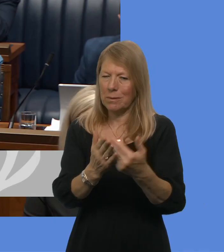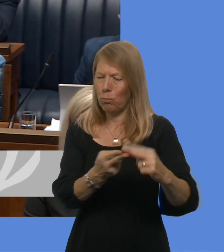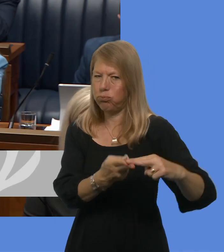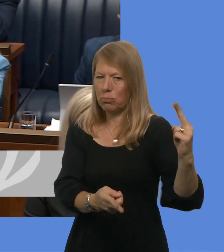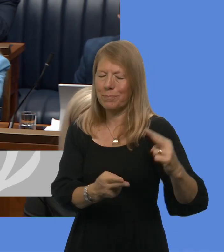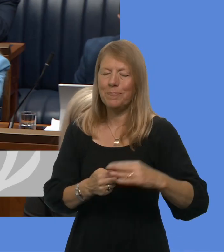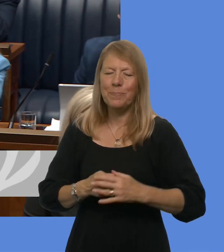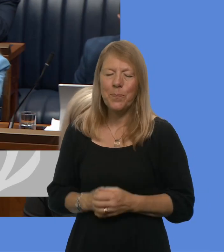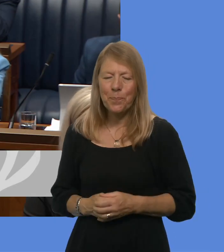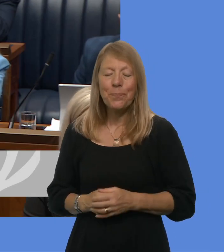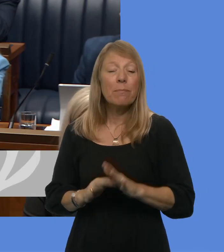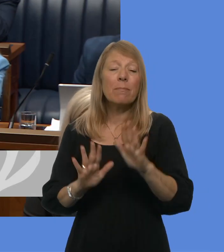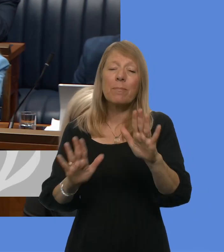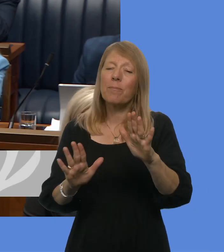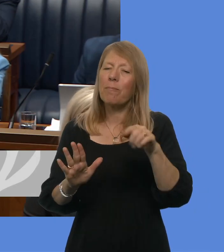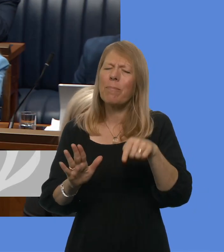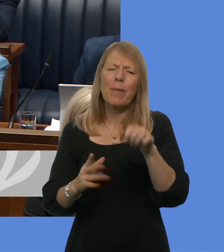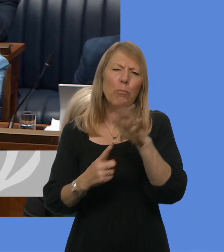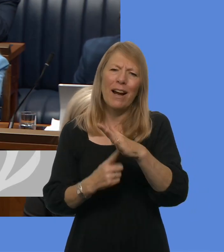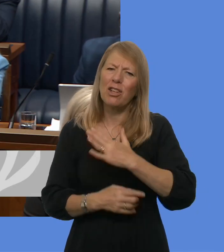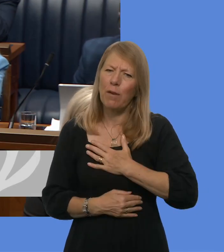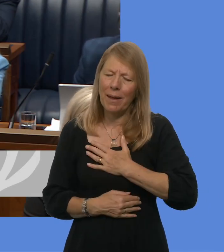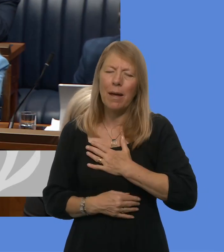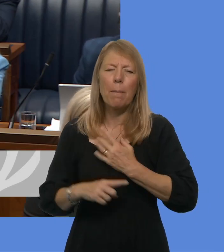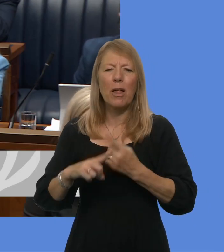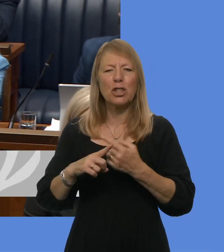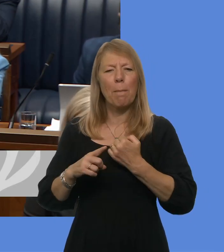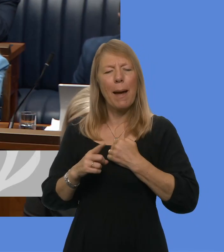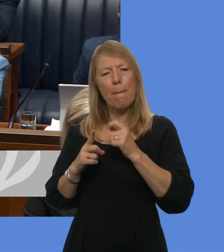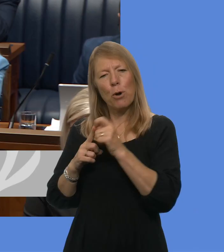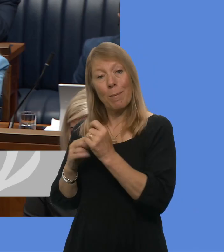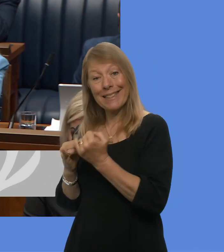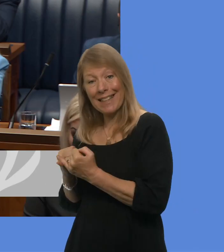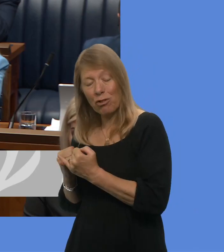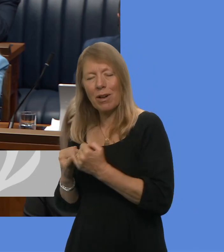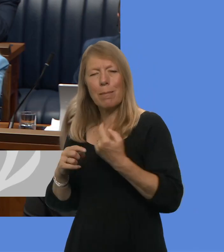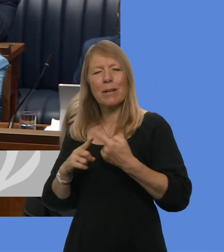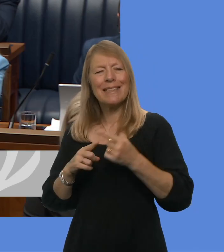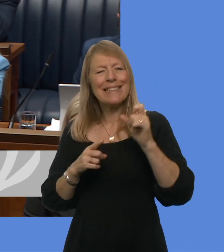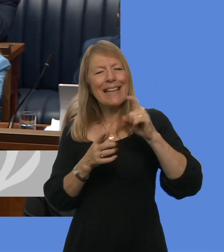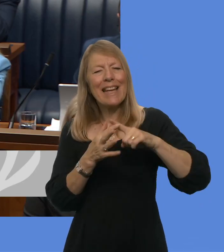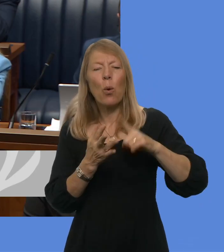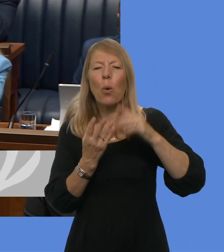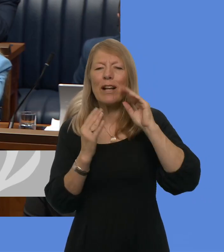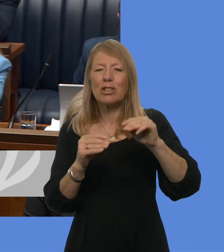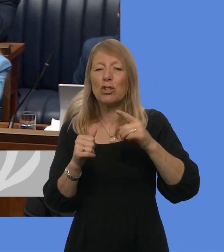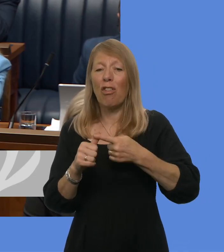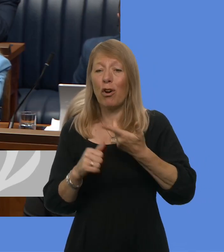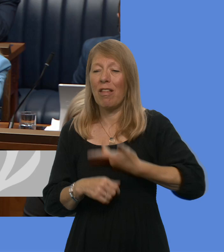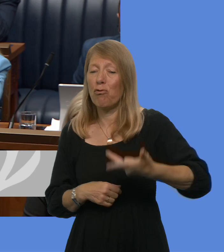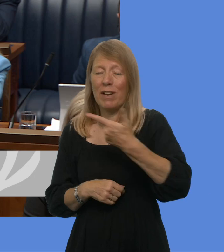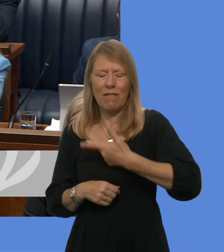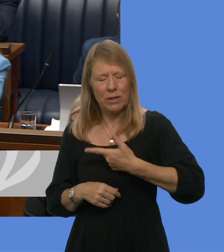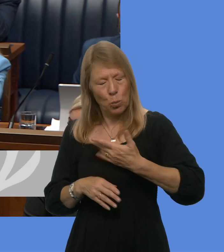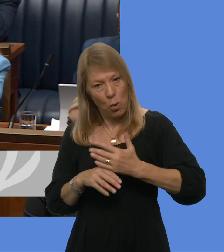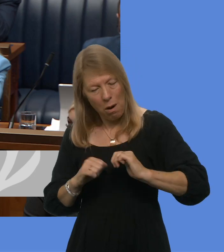priority, both of me but also of my Permanent Secretary and the Chief Executive of the Education Authority as we seek to meet the needs that are